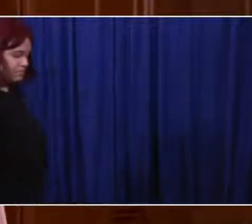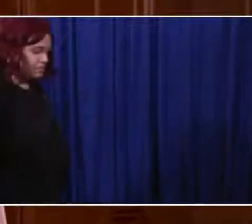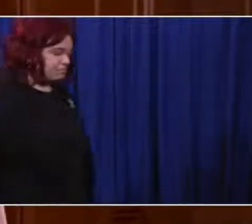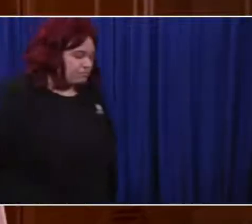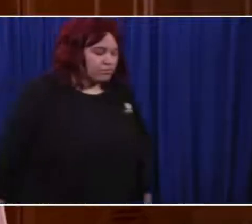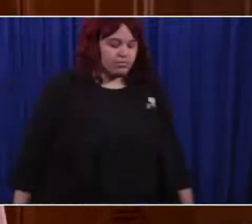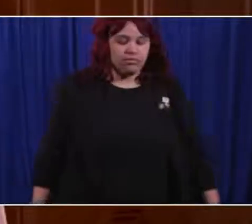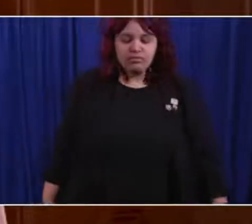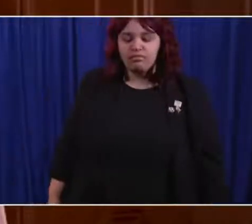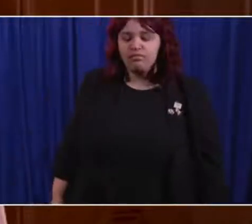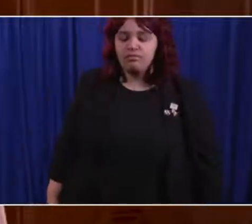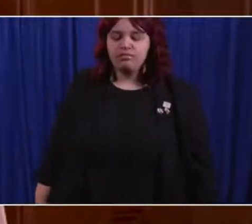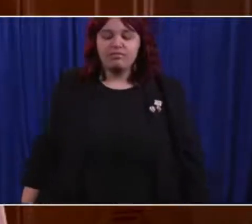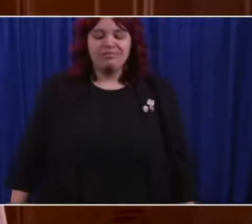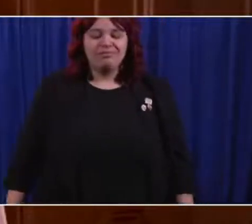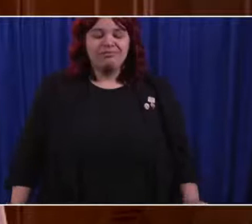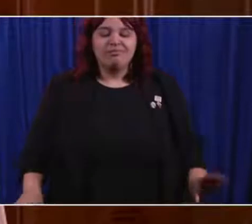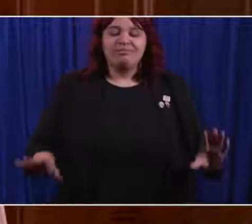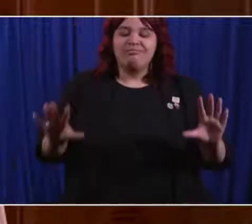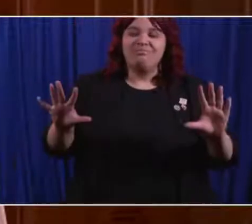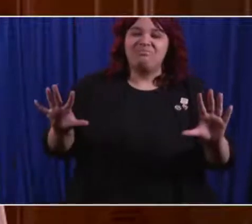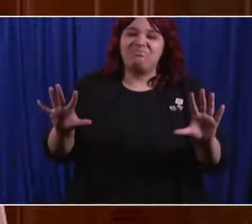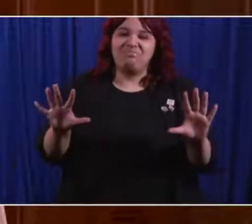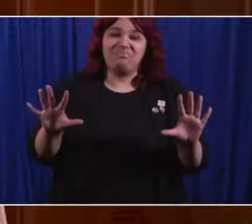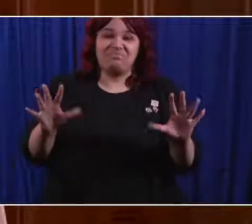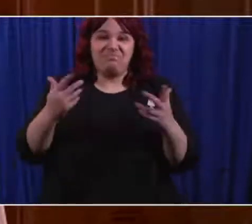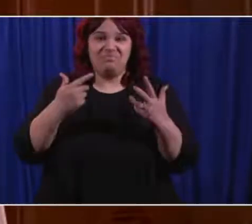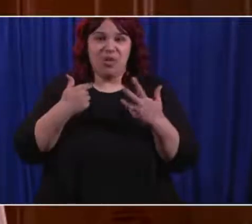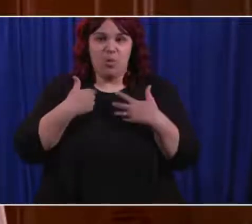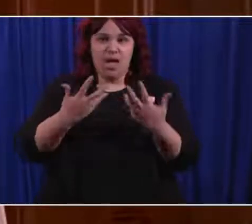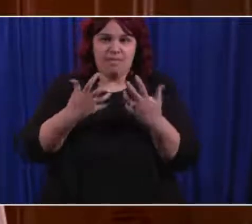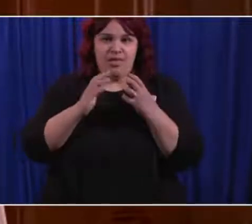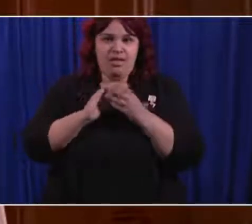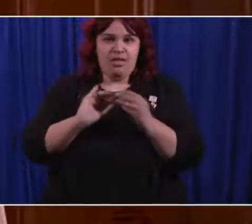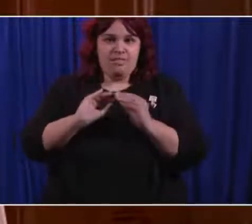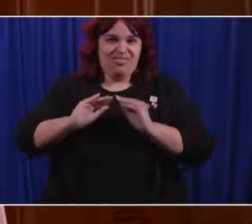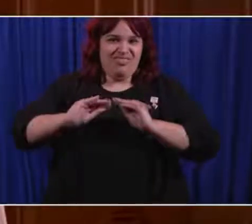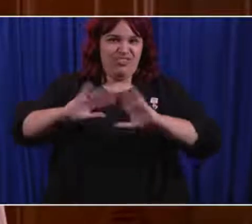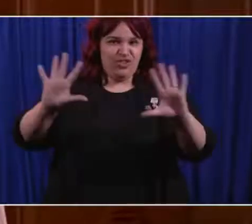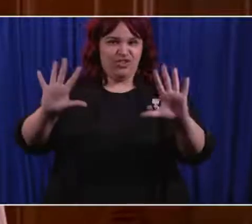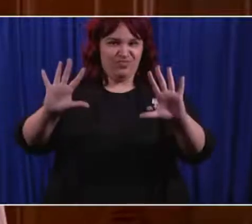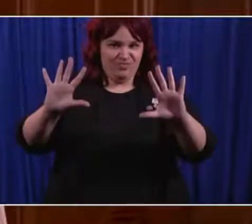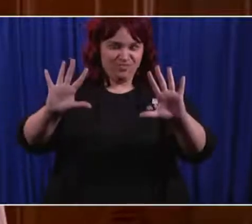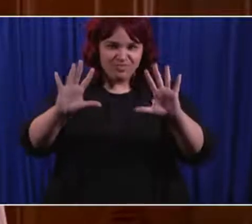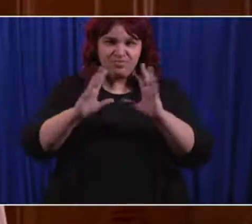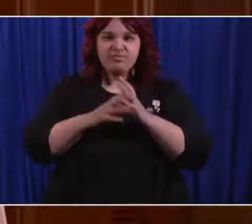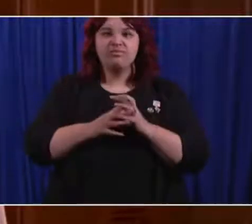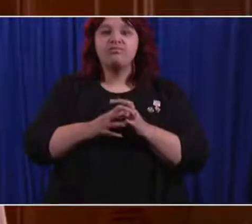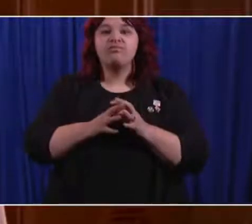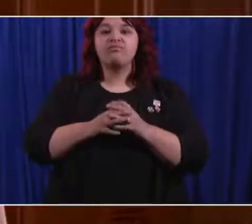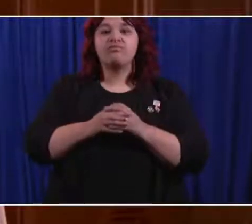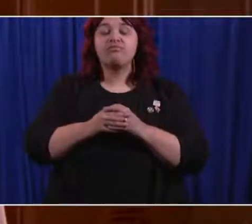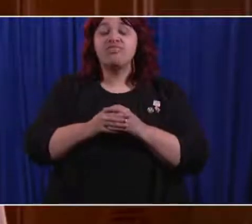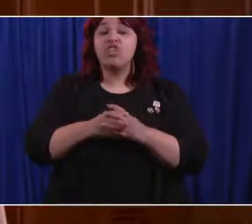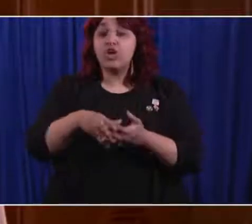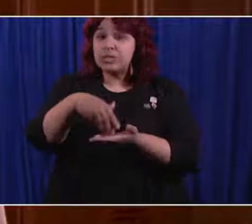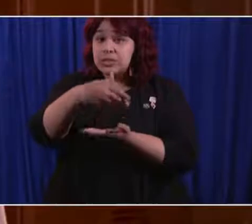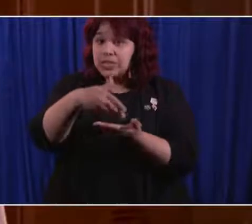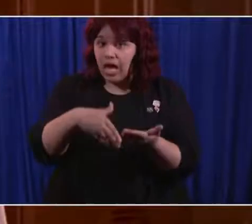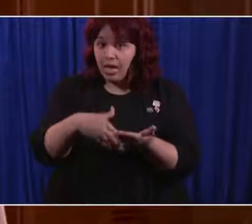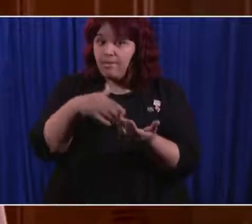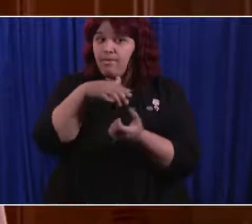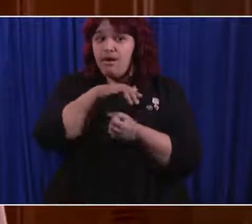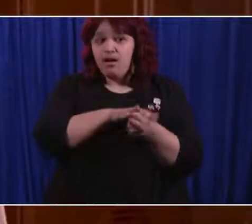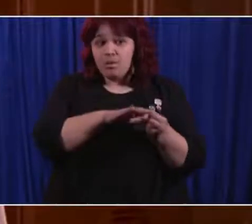please don't misunderstand what I'm saying. I'm not saying that this is widespread, that people aren't filling up. I'm saying that out